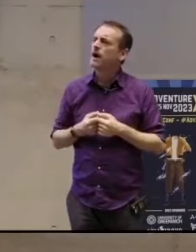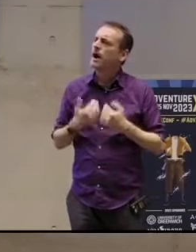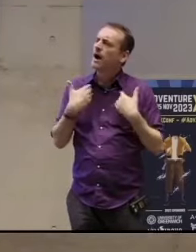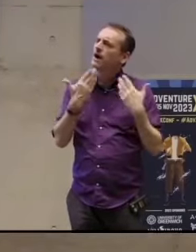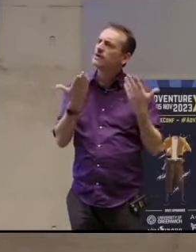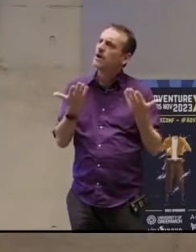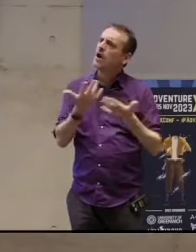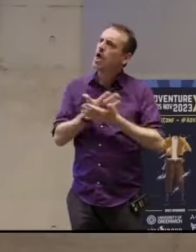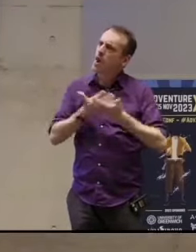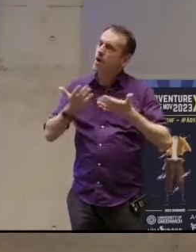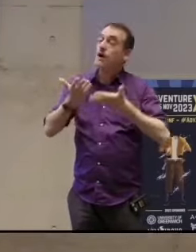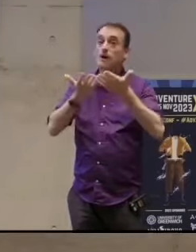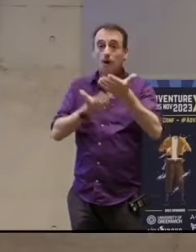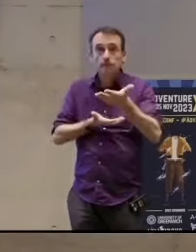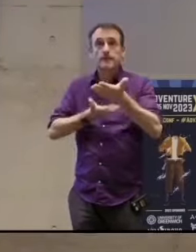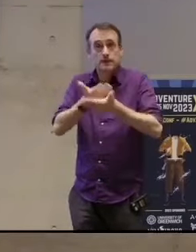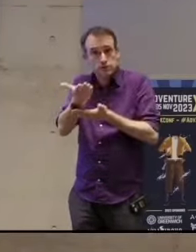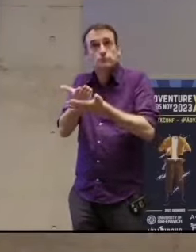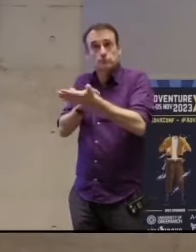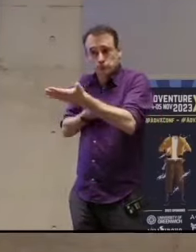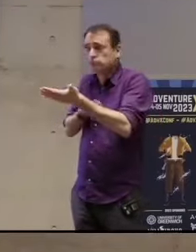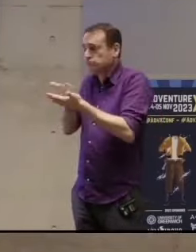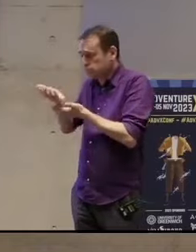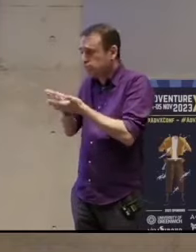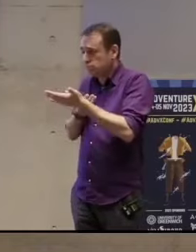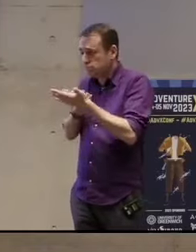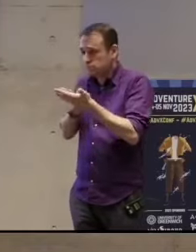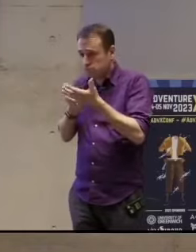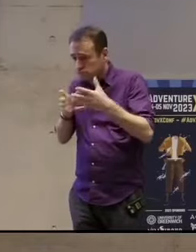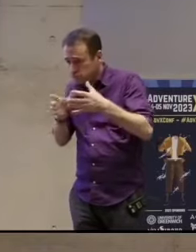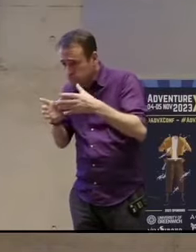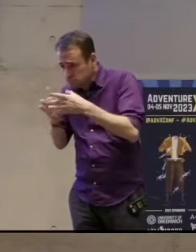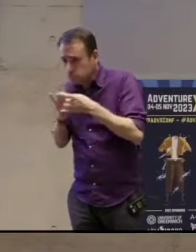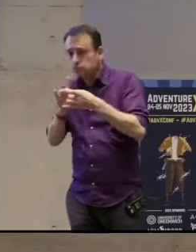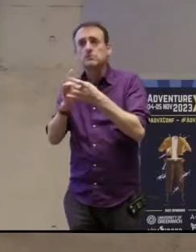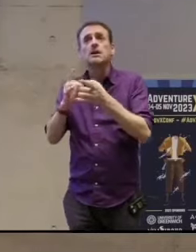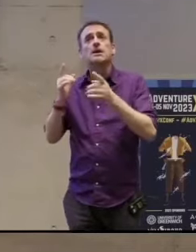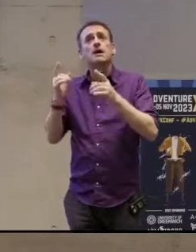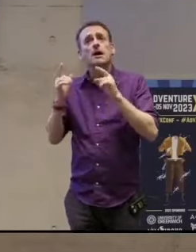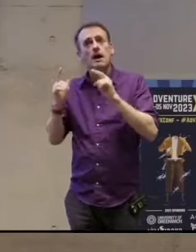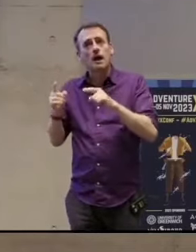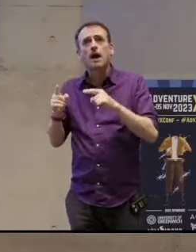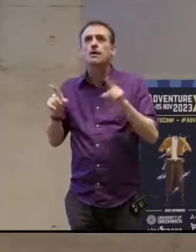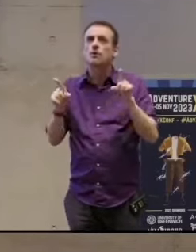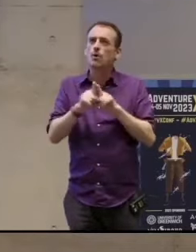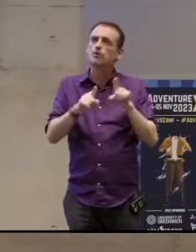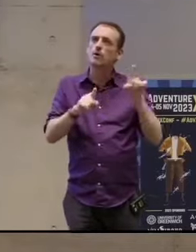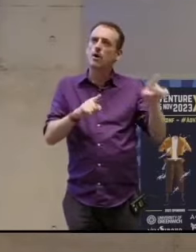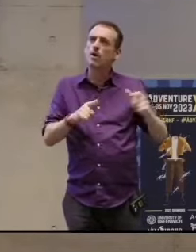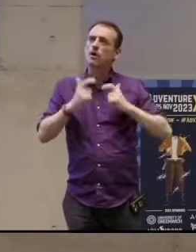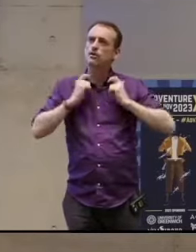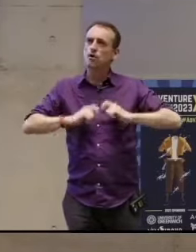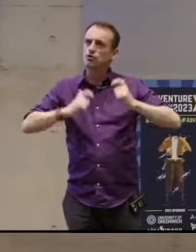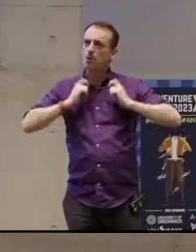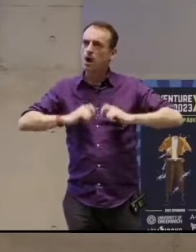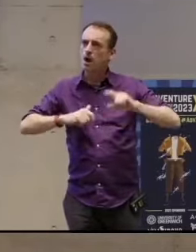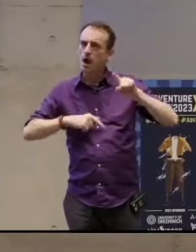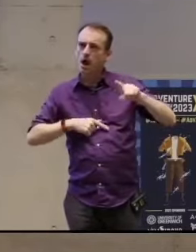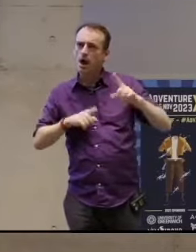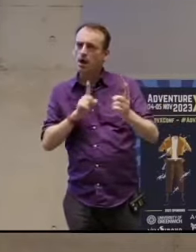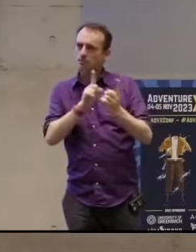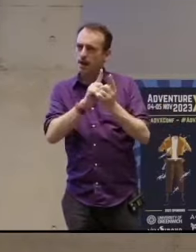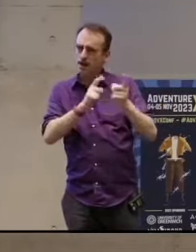just lots of conversations, and I guess, like, you know, like, meeting the social worker who told us about the patterns and the